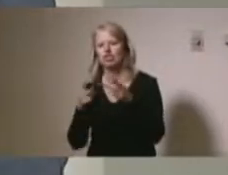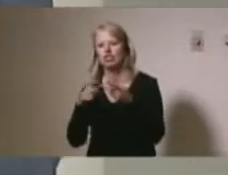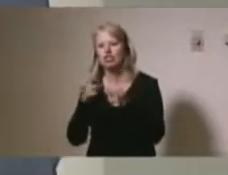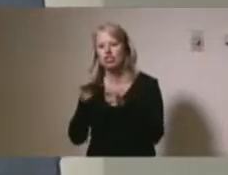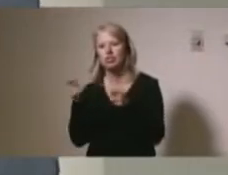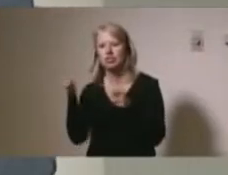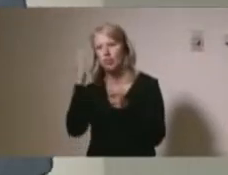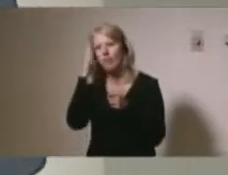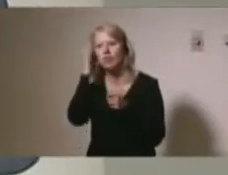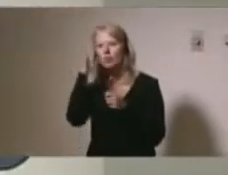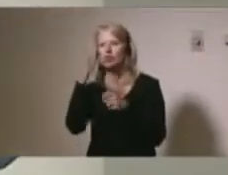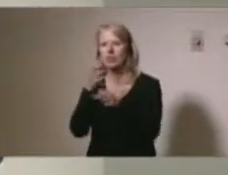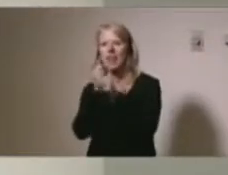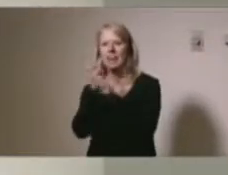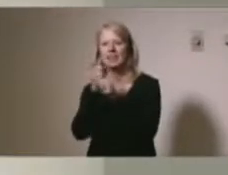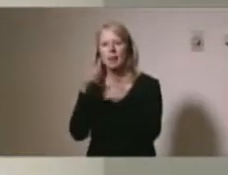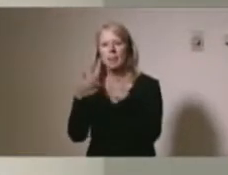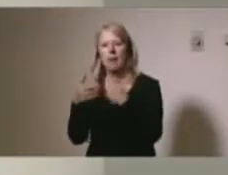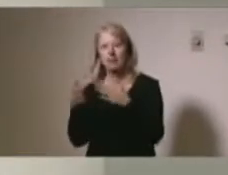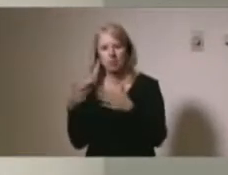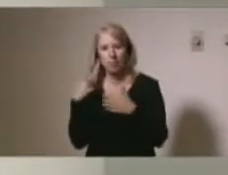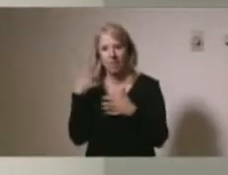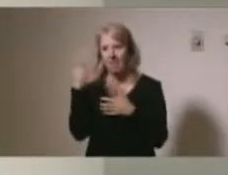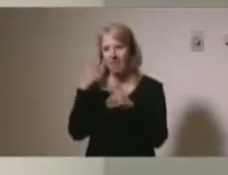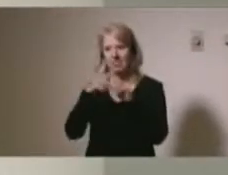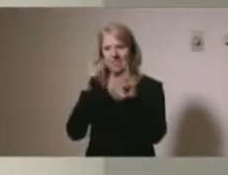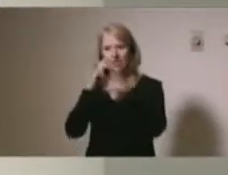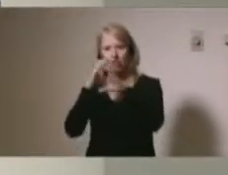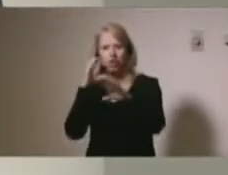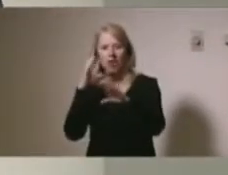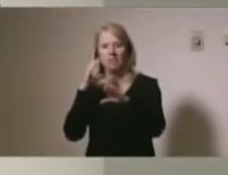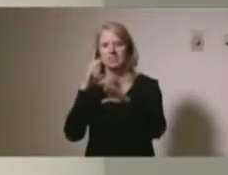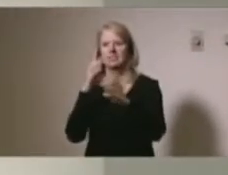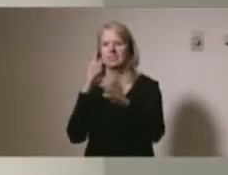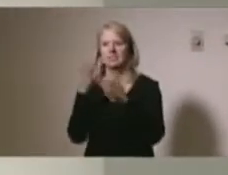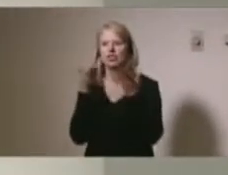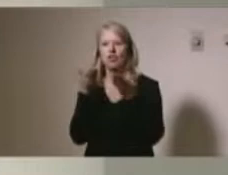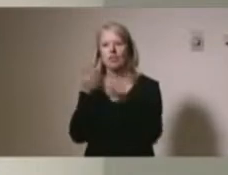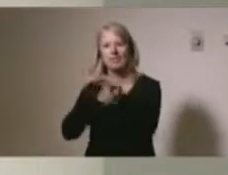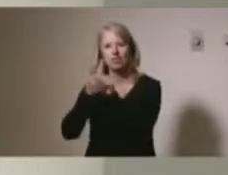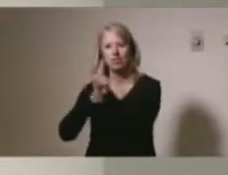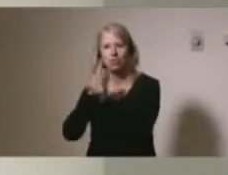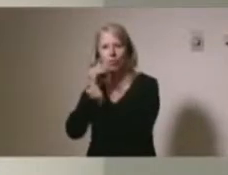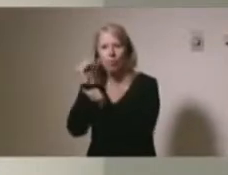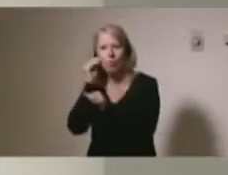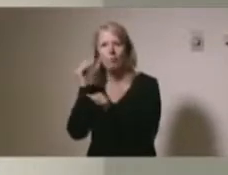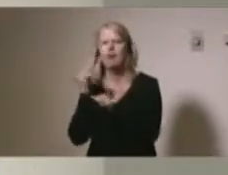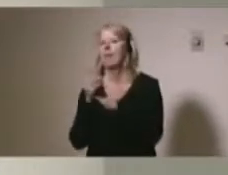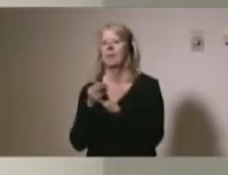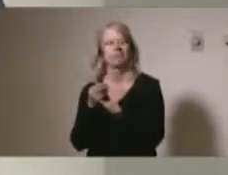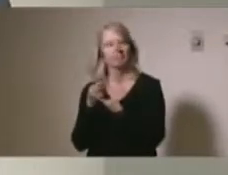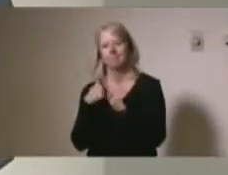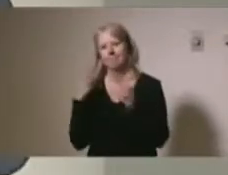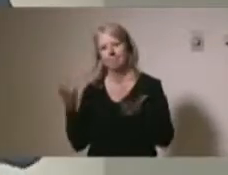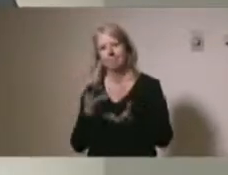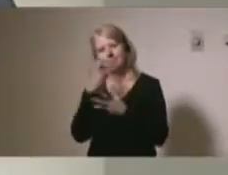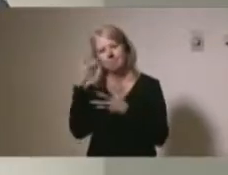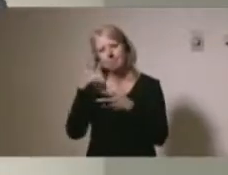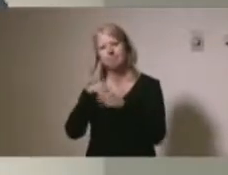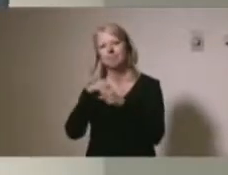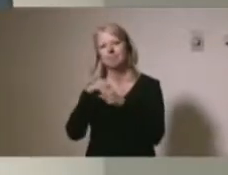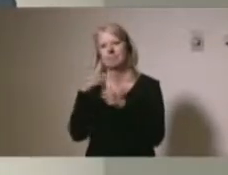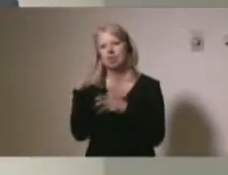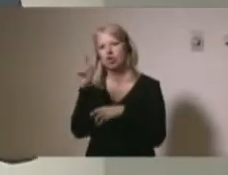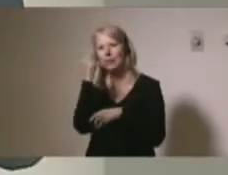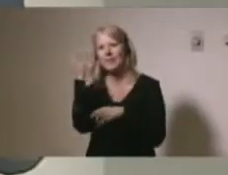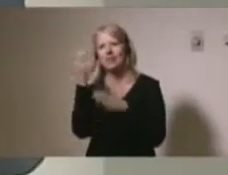the future. Do you want to have 5 different trucks serving every home? We want to encourage green